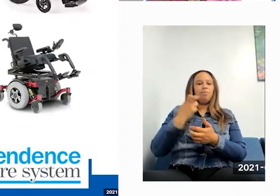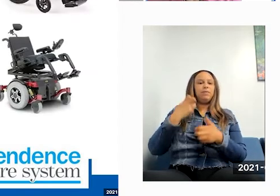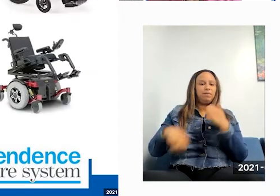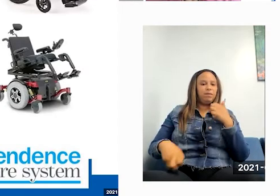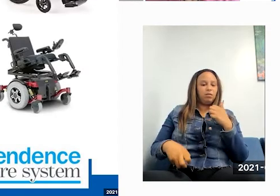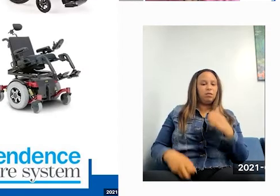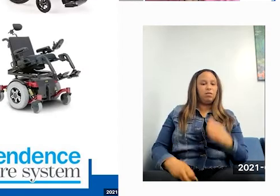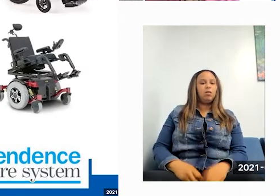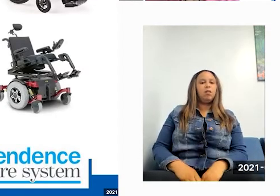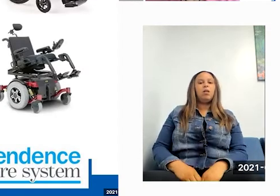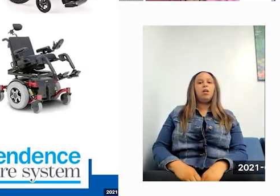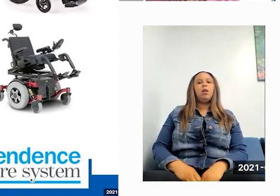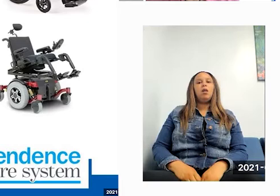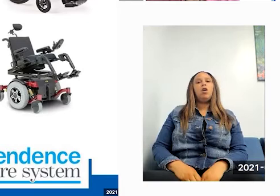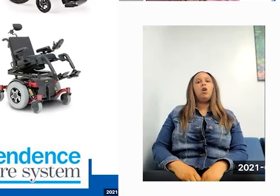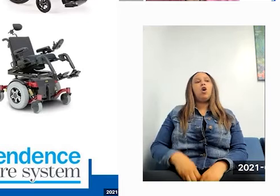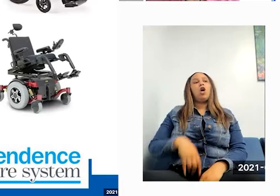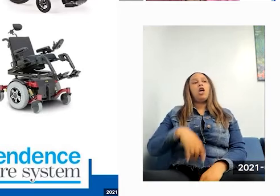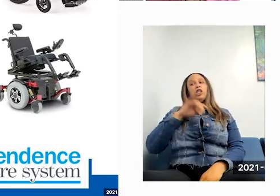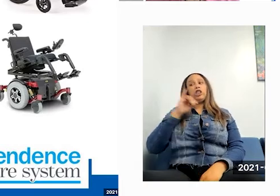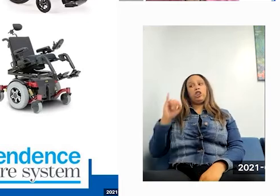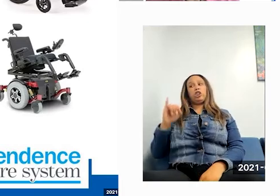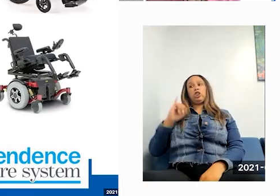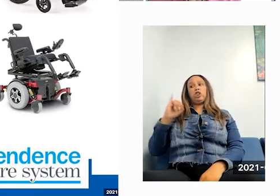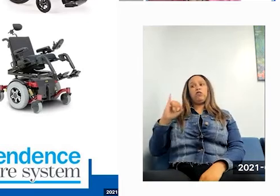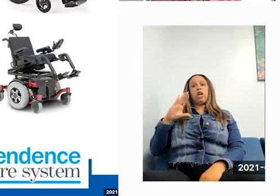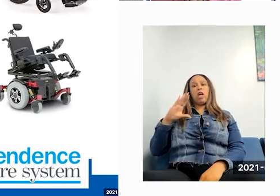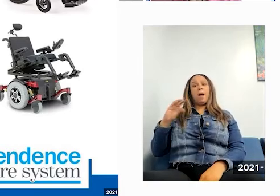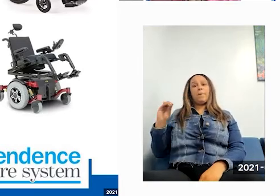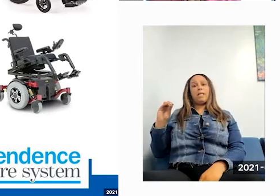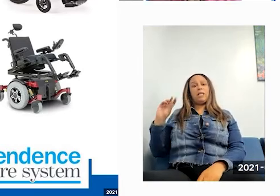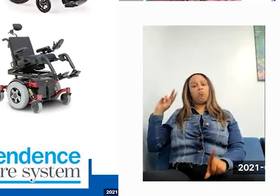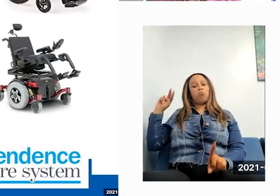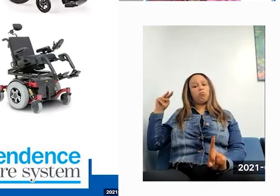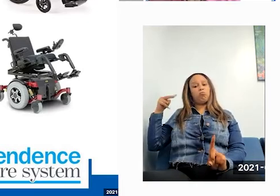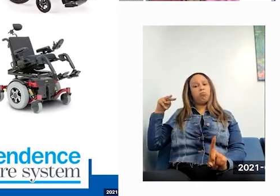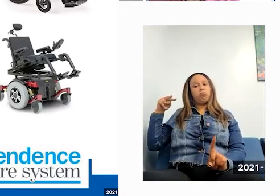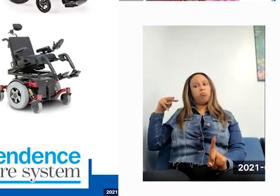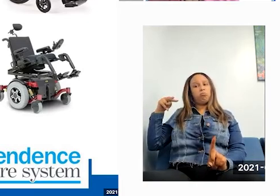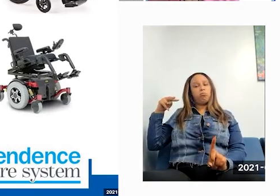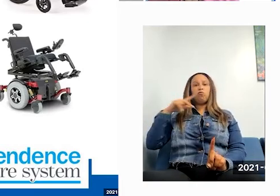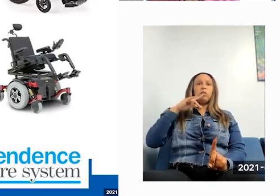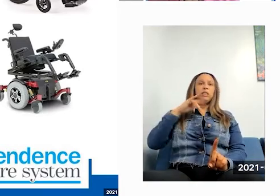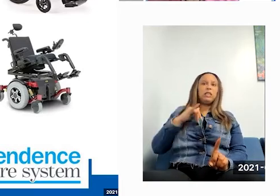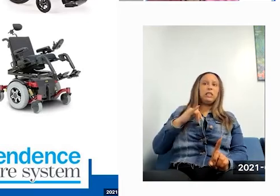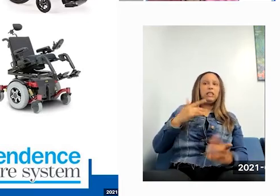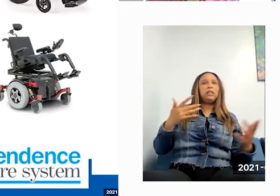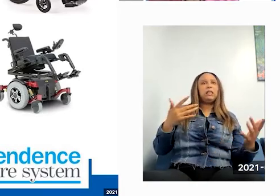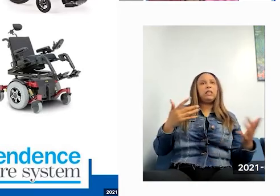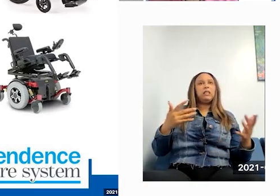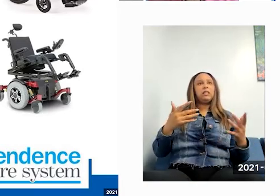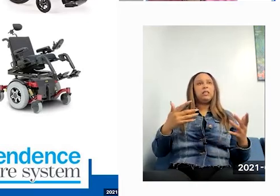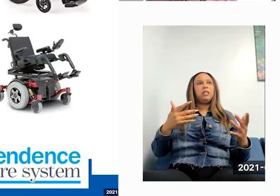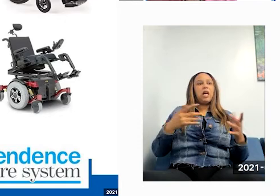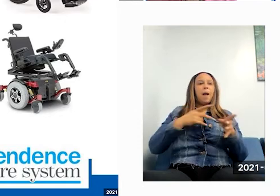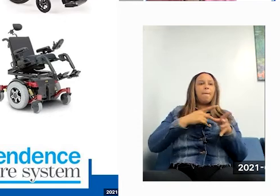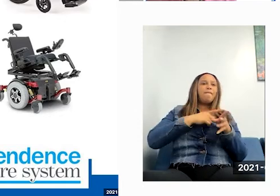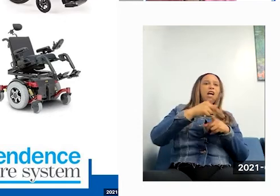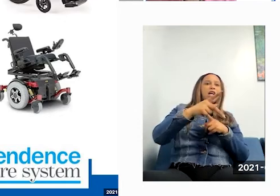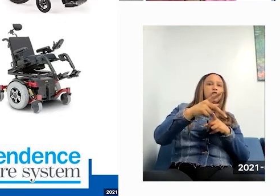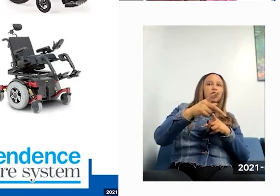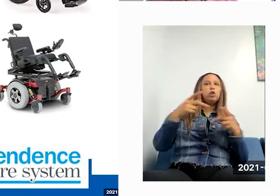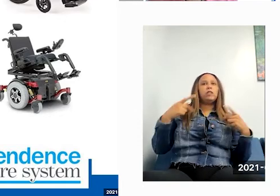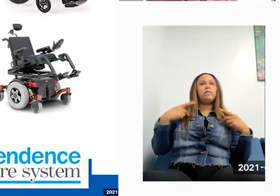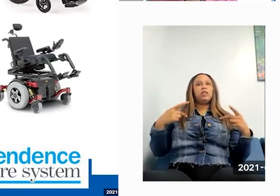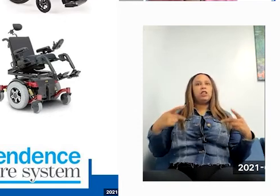From a insurance company perspective, and frankly from a professional physical and